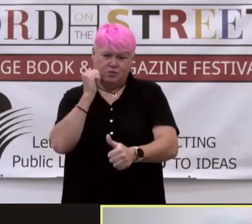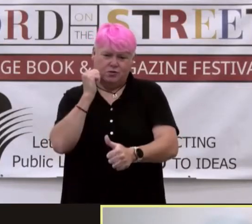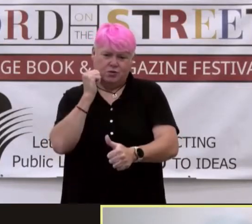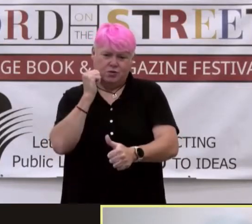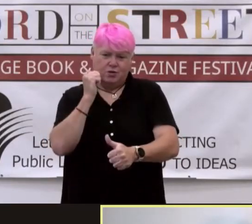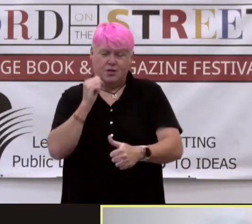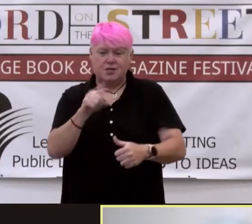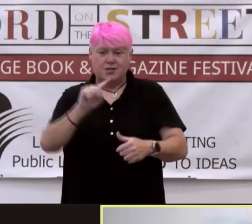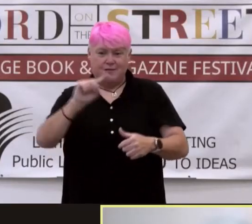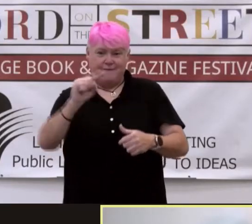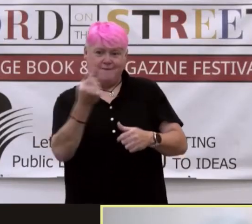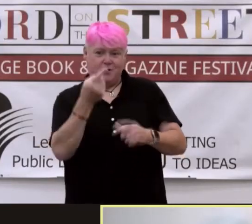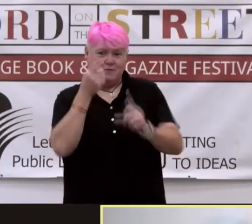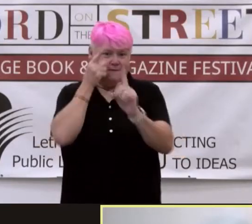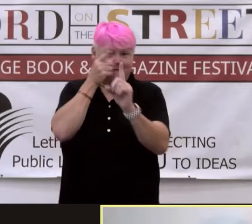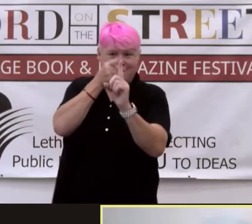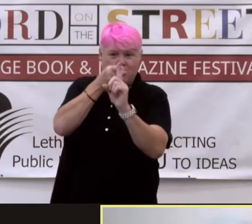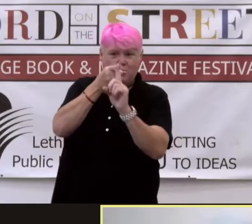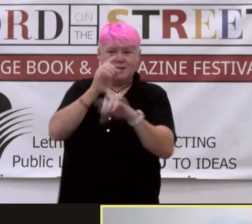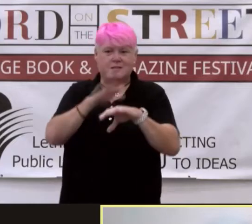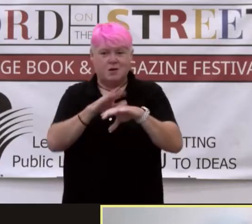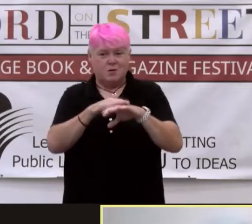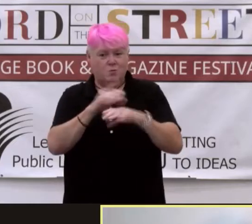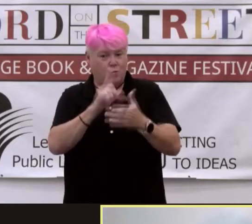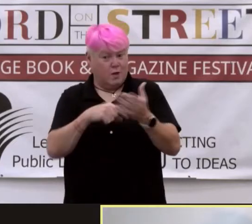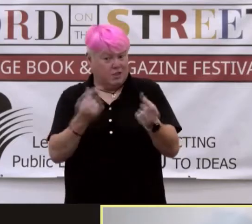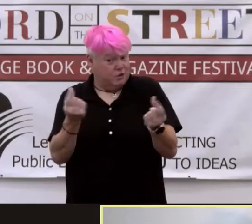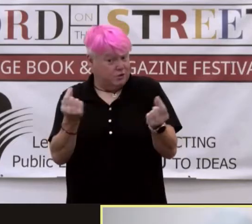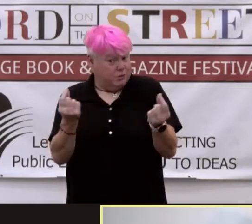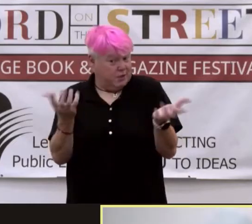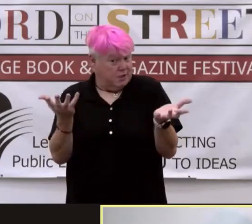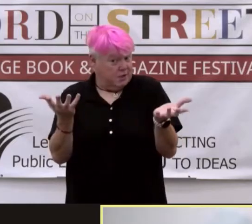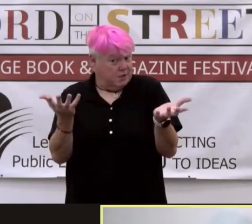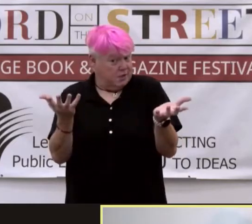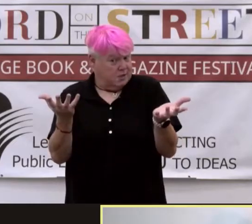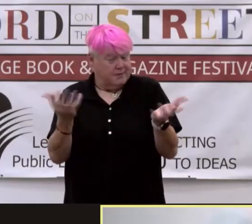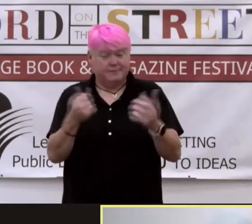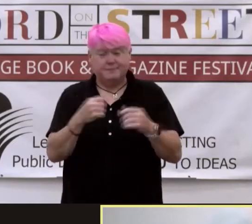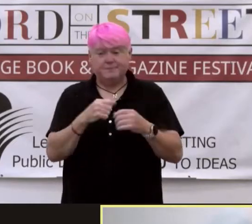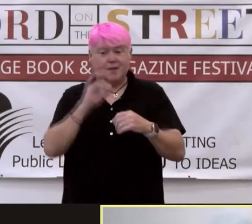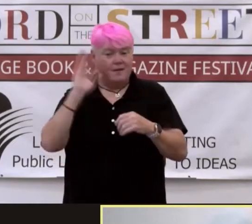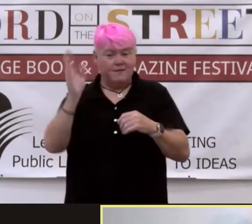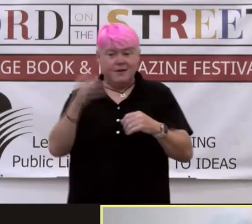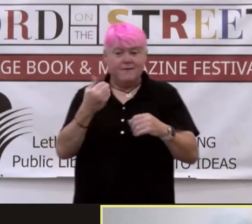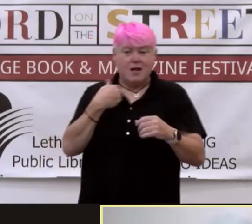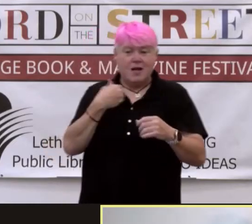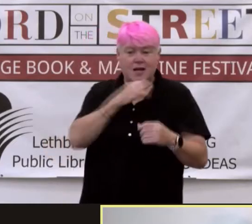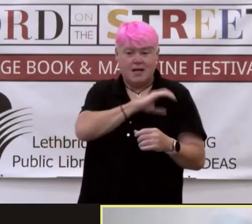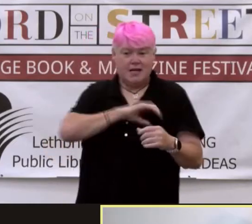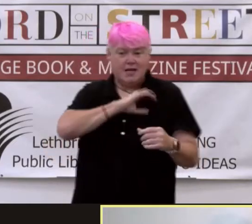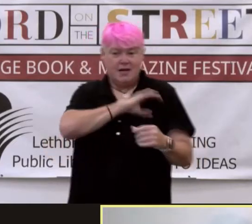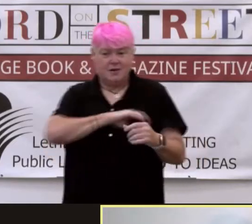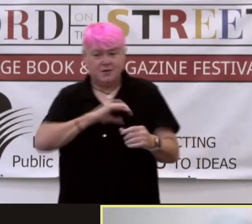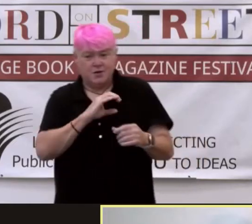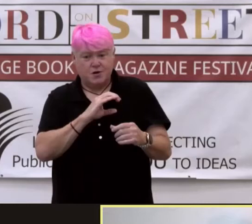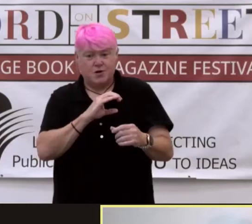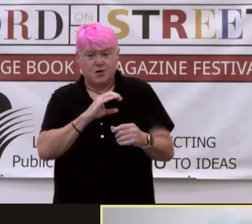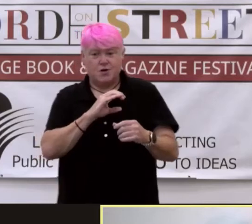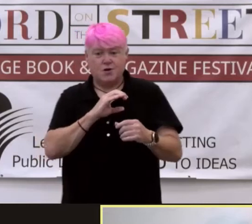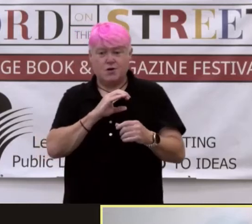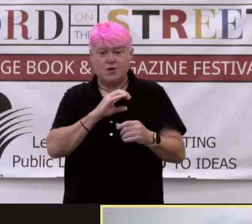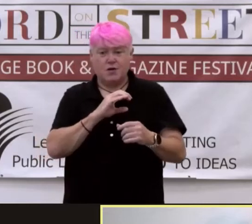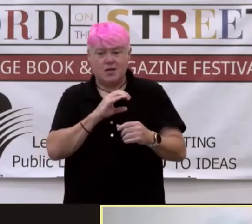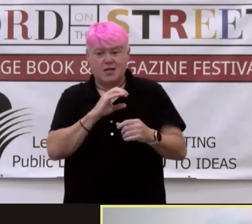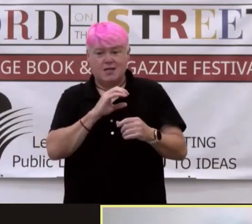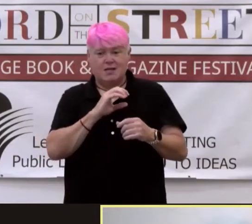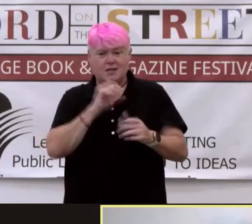singularly focused on this task to kill a man, which I've never had a character outright just like their quest is murder. Like,